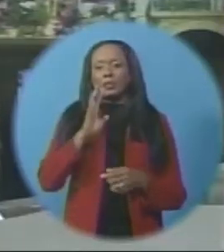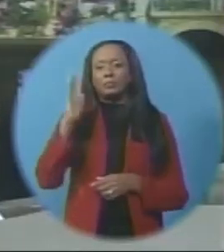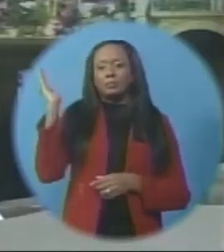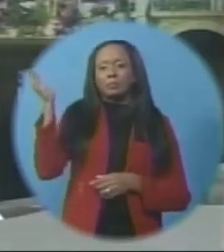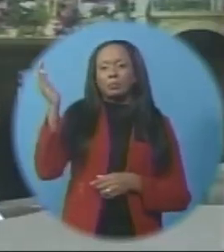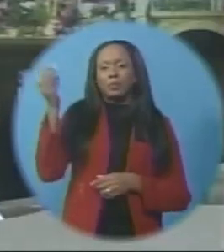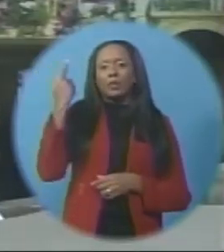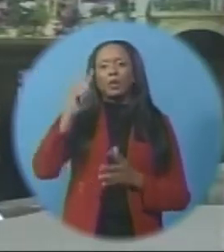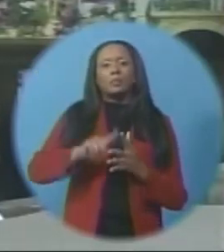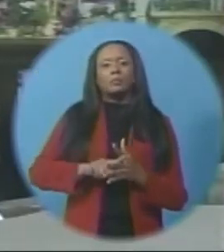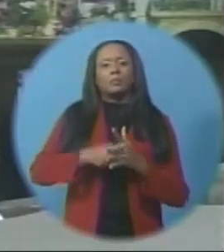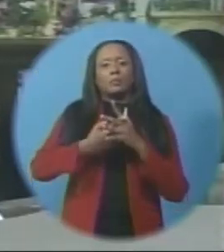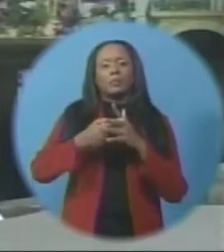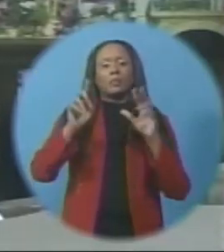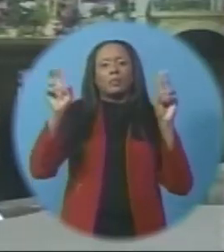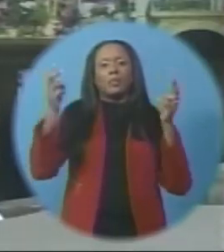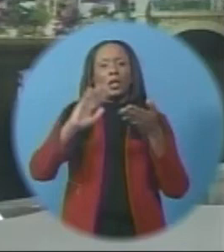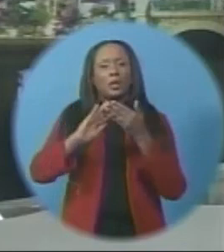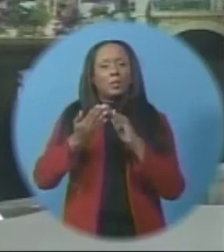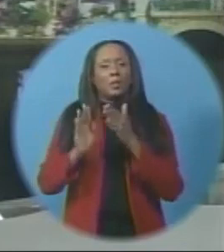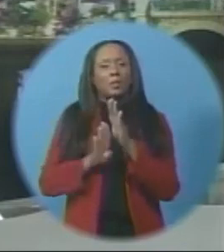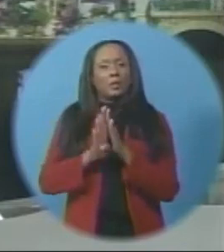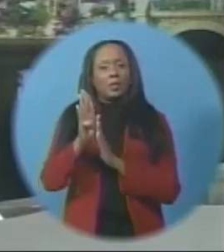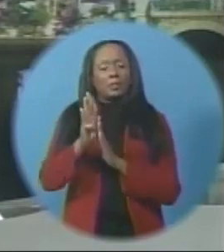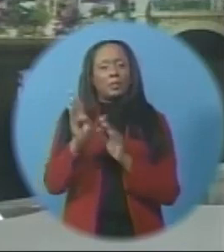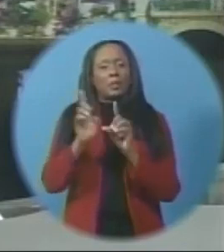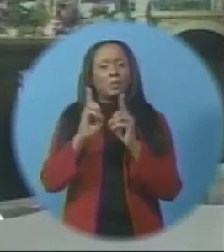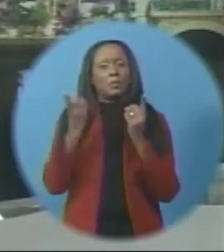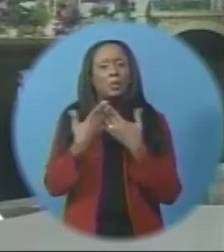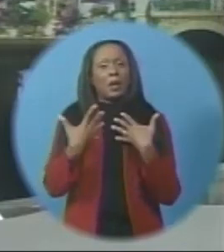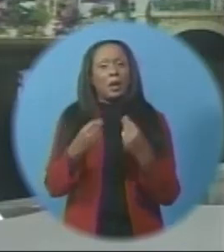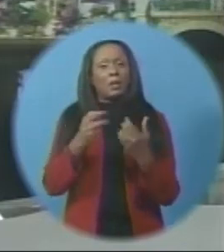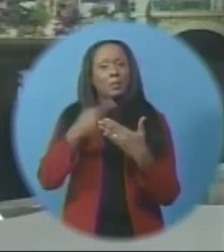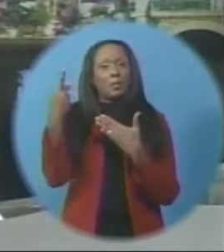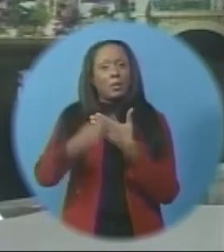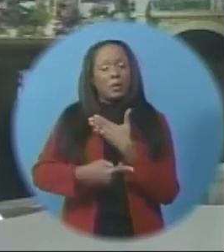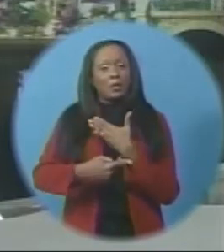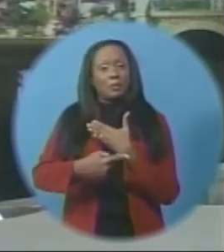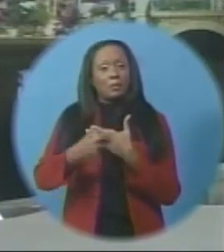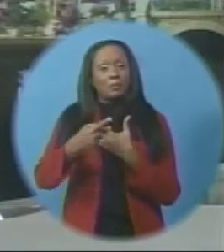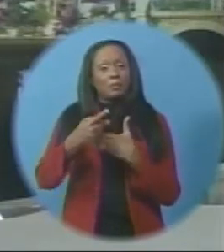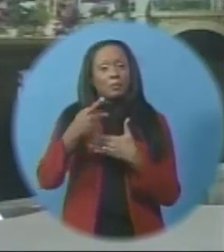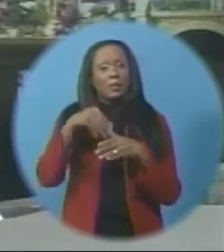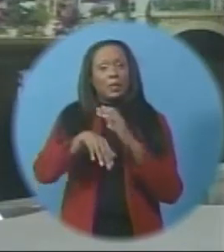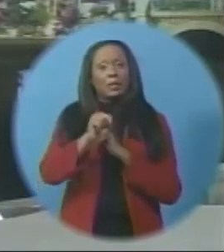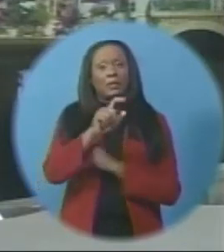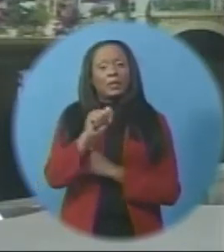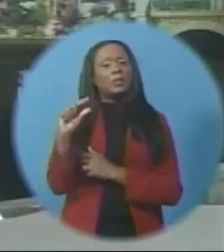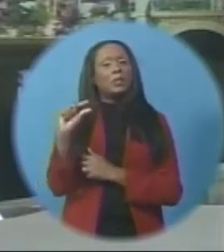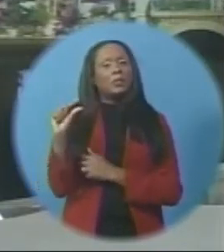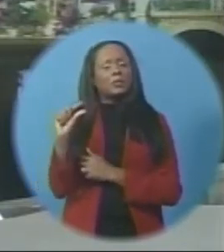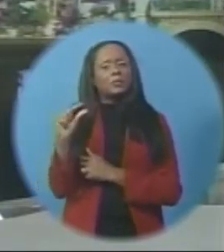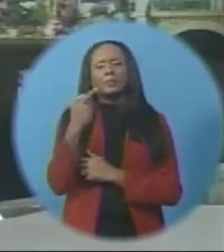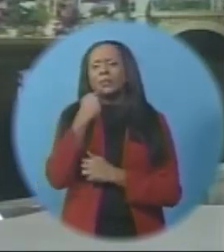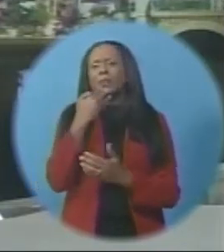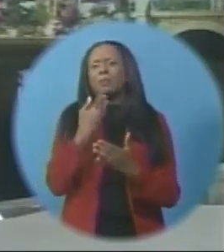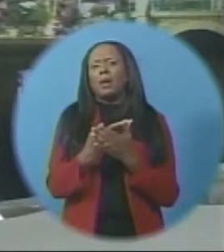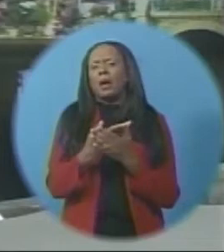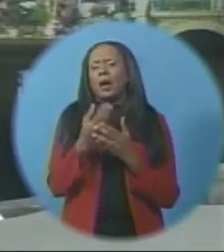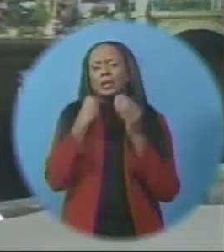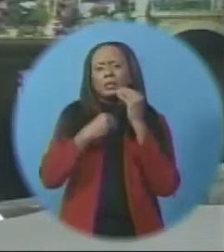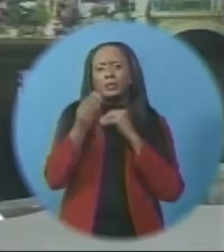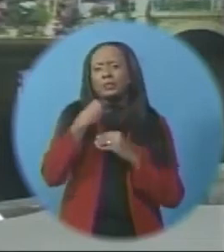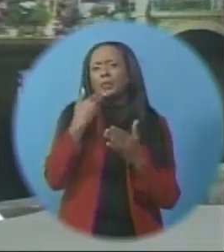during the launch of the Community Development Department's health program in Ellerton, St. George. She adds that the impact of bad health practices